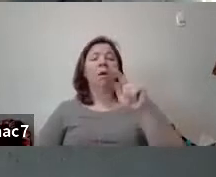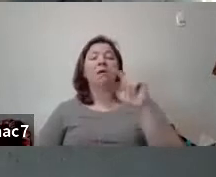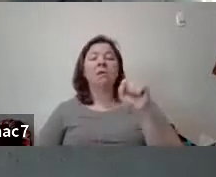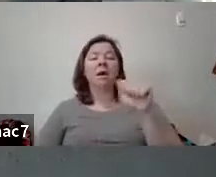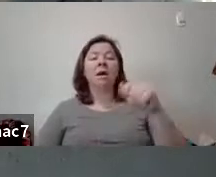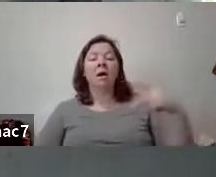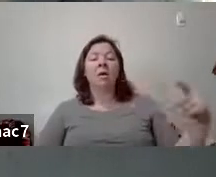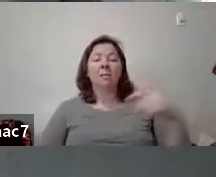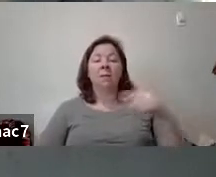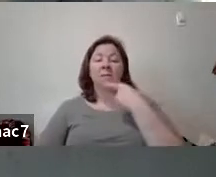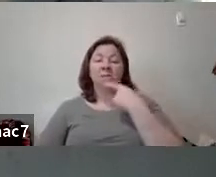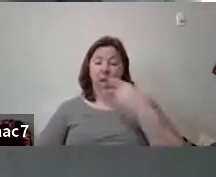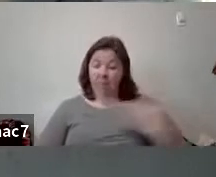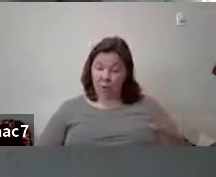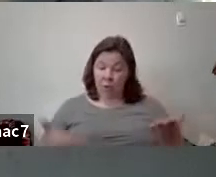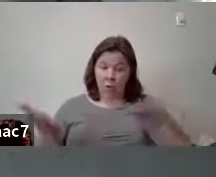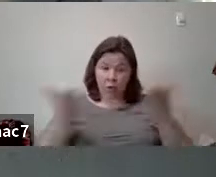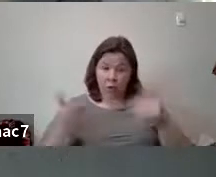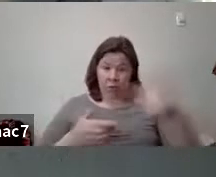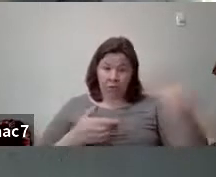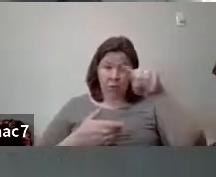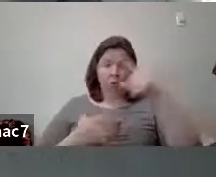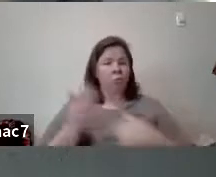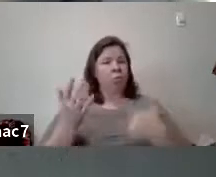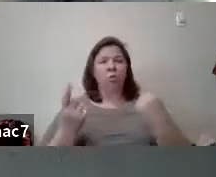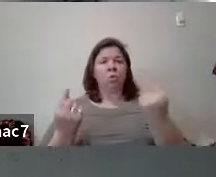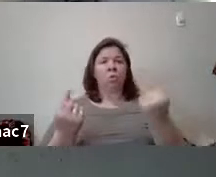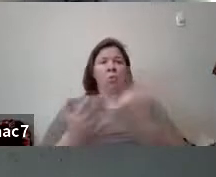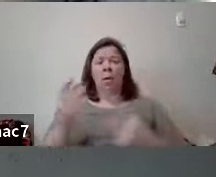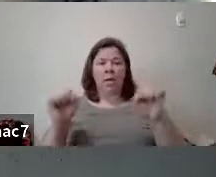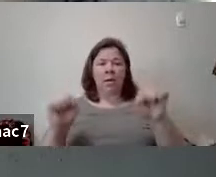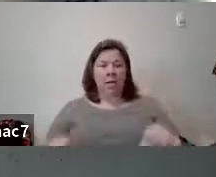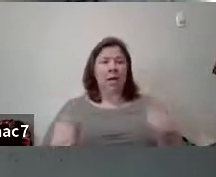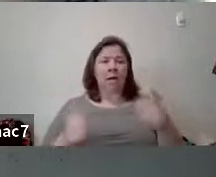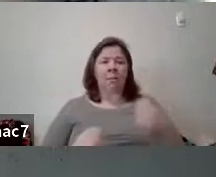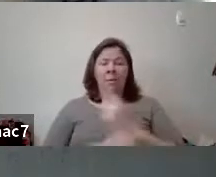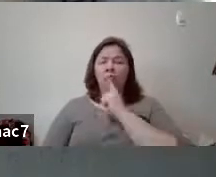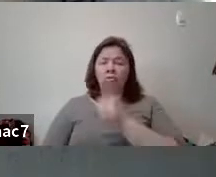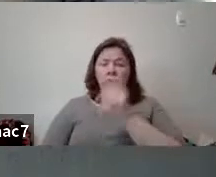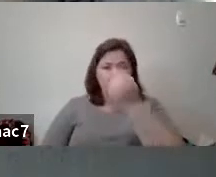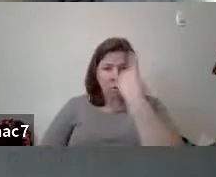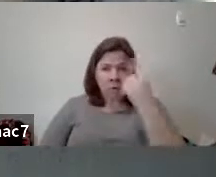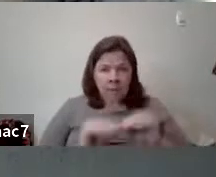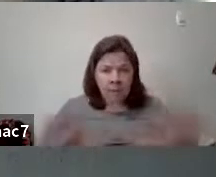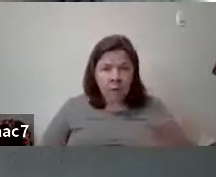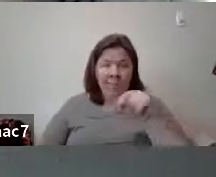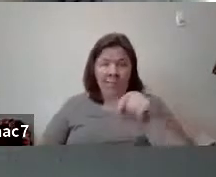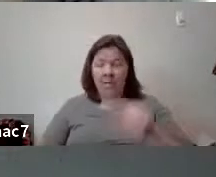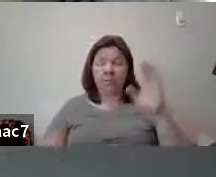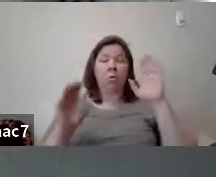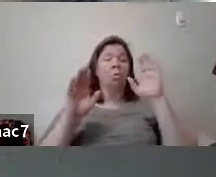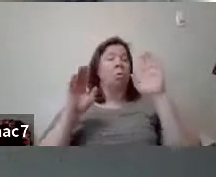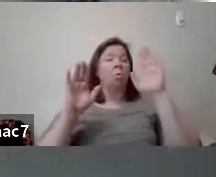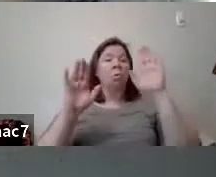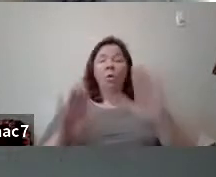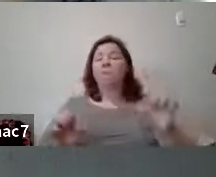saying I'm here to serve you and do whatever it takes to make sure that you understand this phenomenal opportunity that